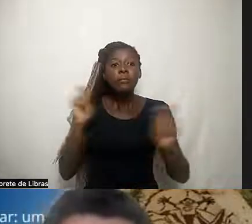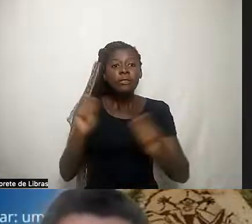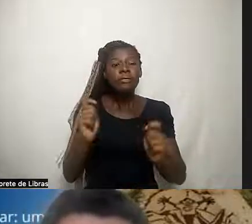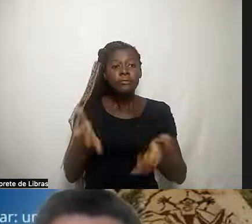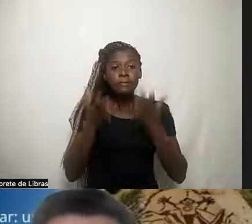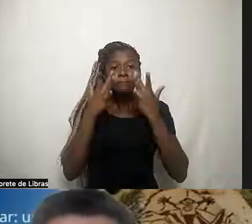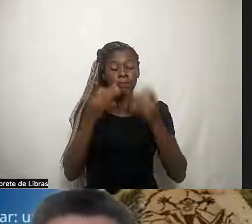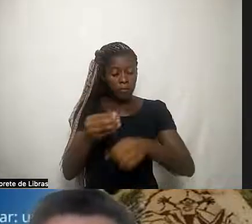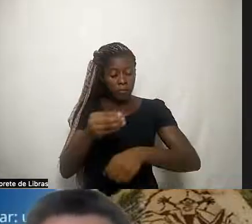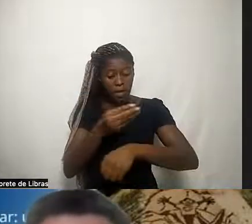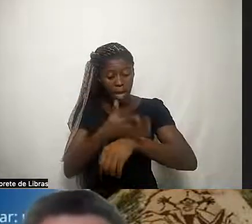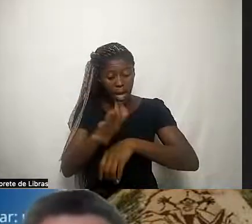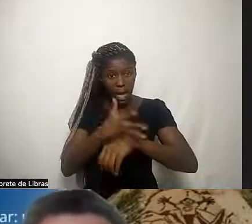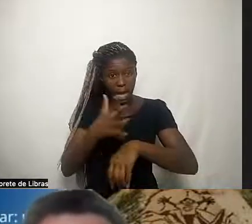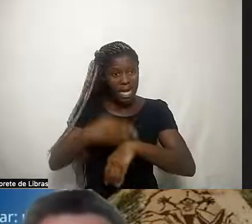huge.